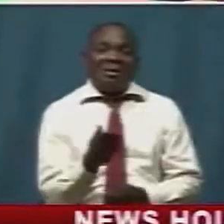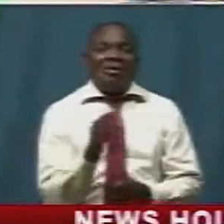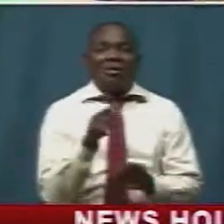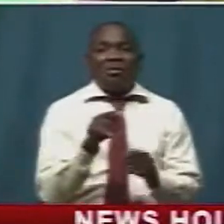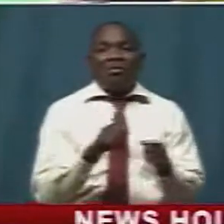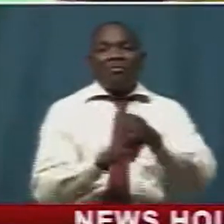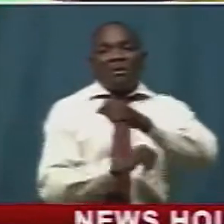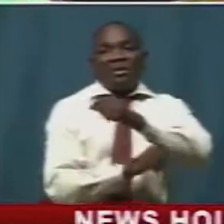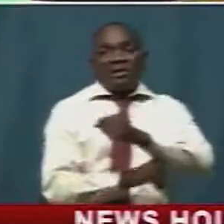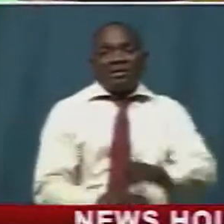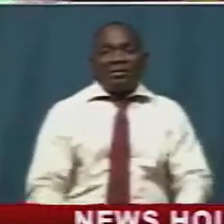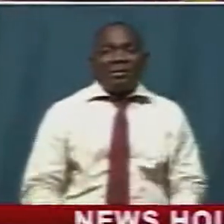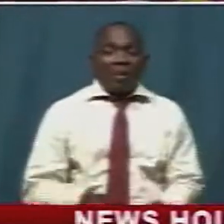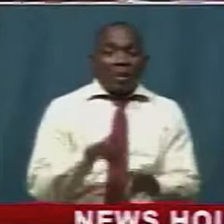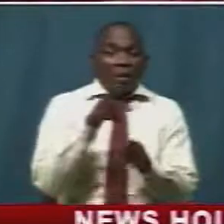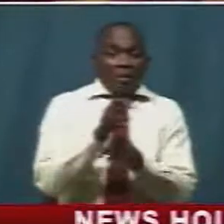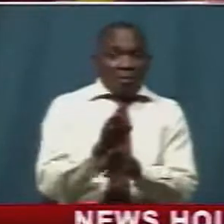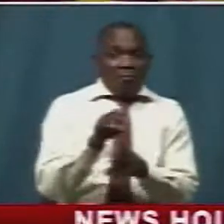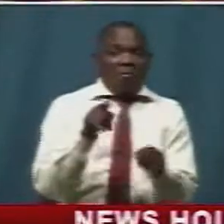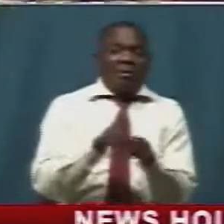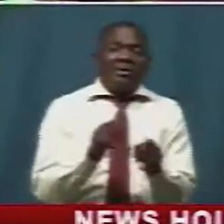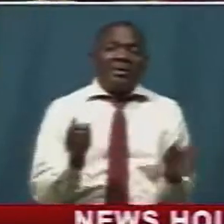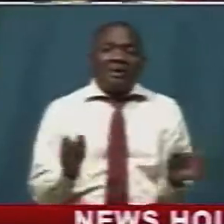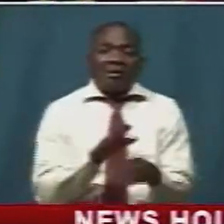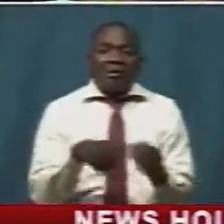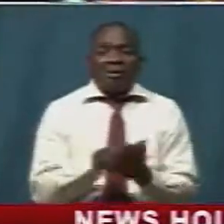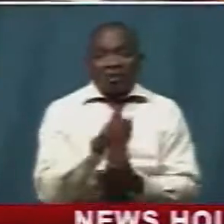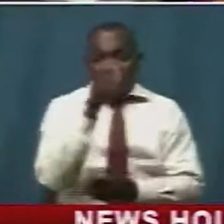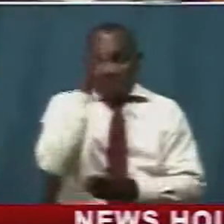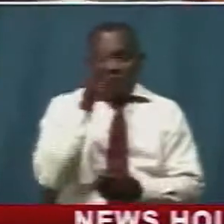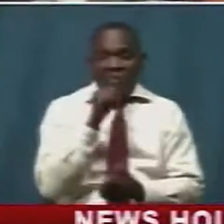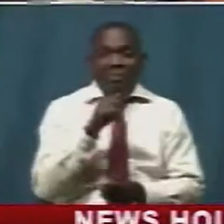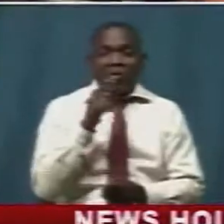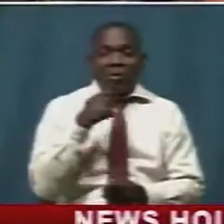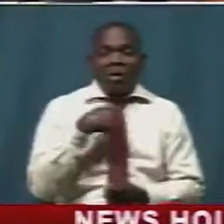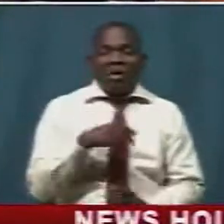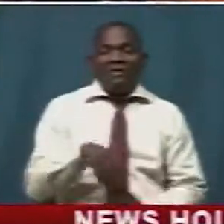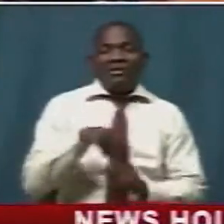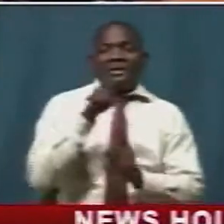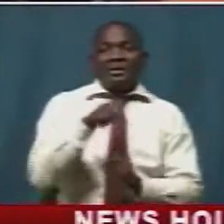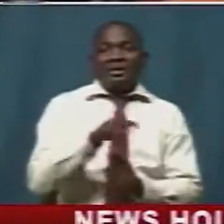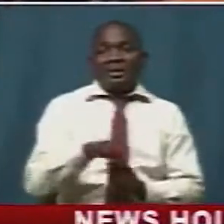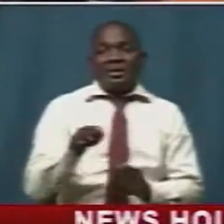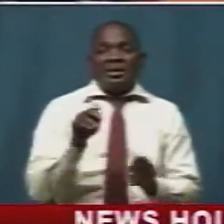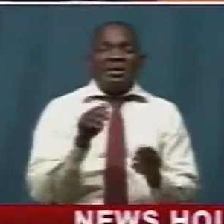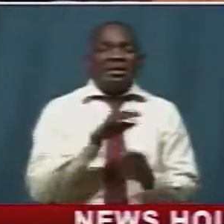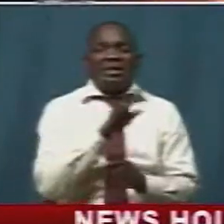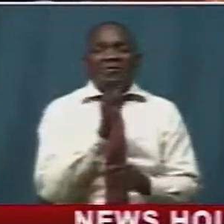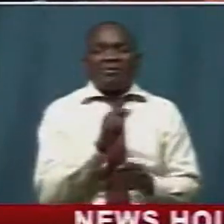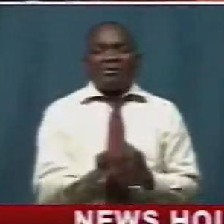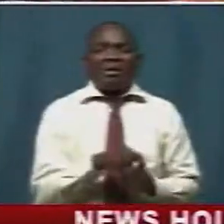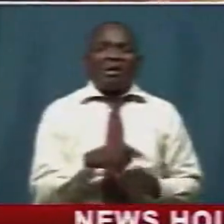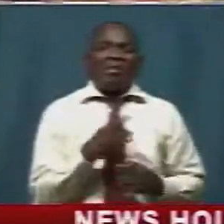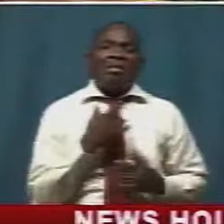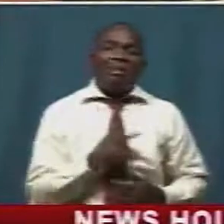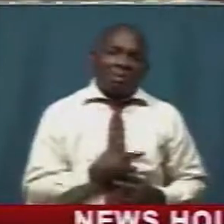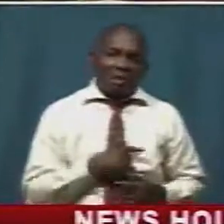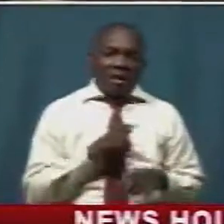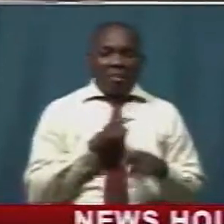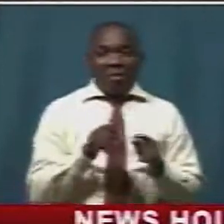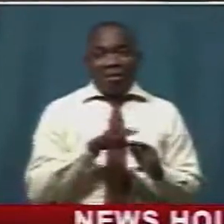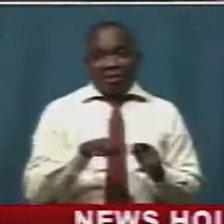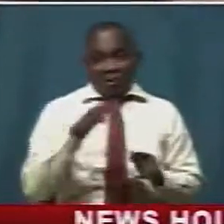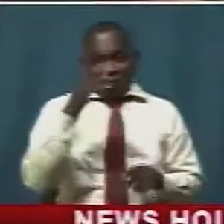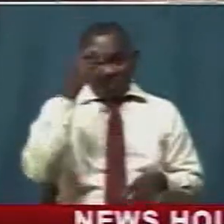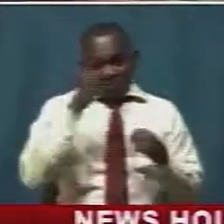the foundation. Professor Opoku-Agyemang encouraged parents of special needs children not to be discouraged by their